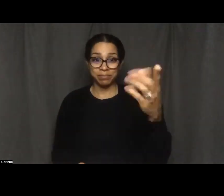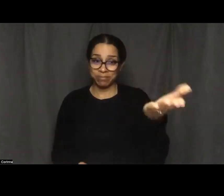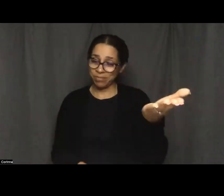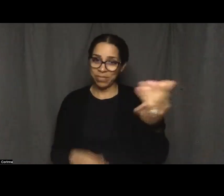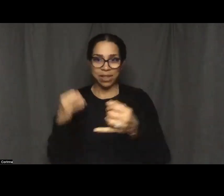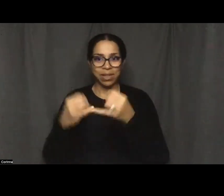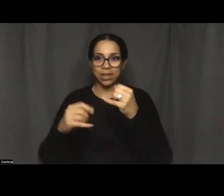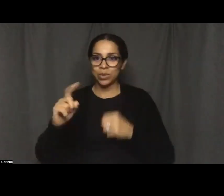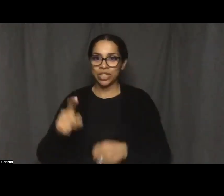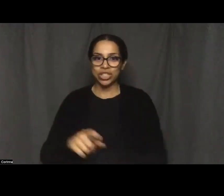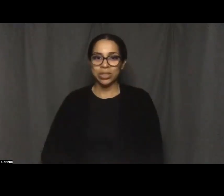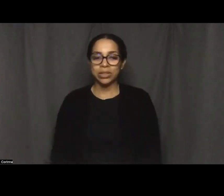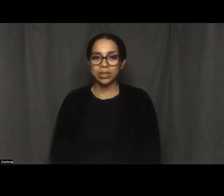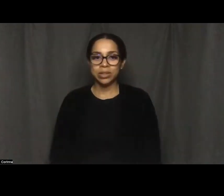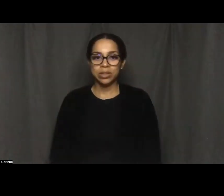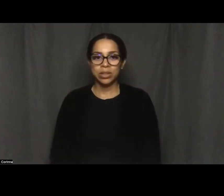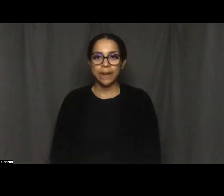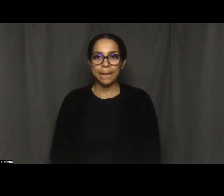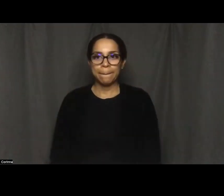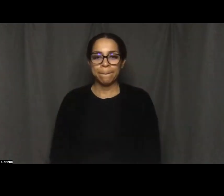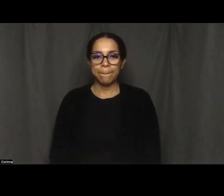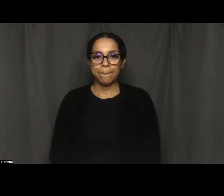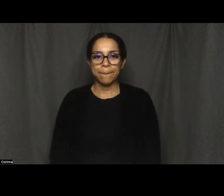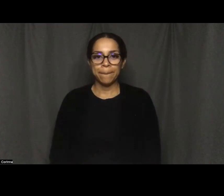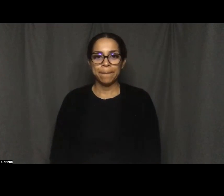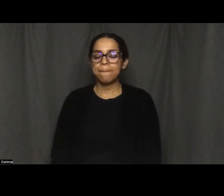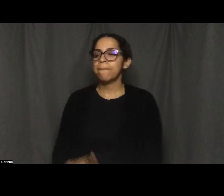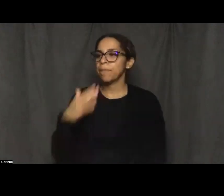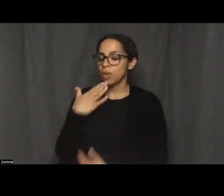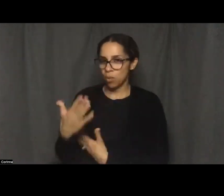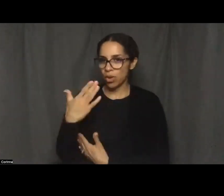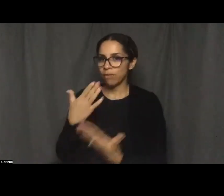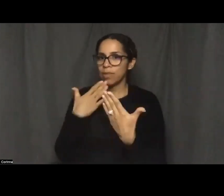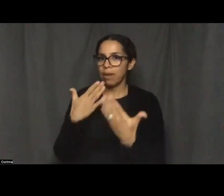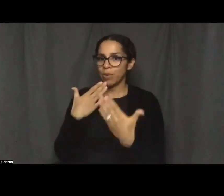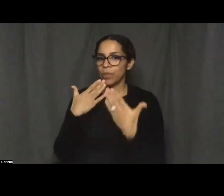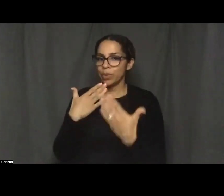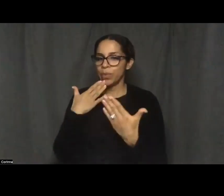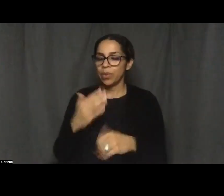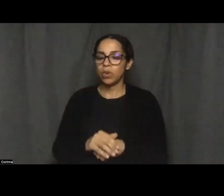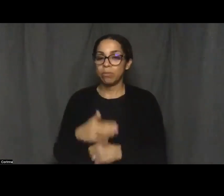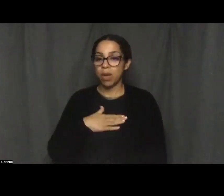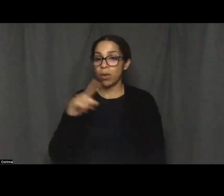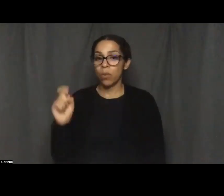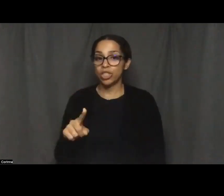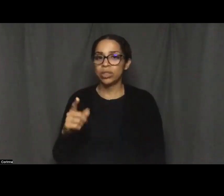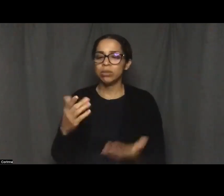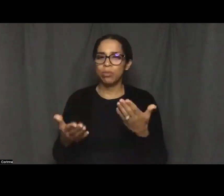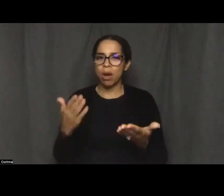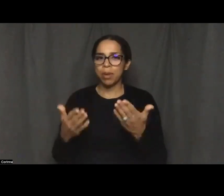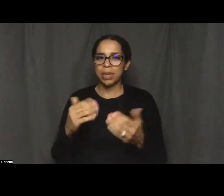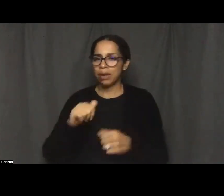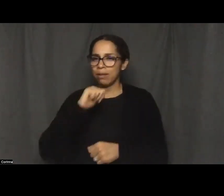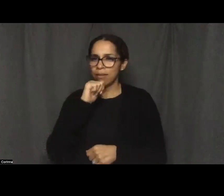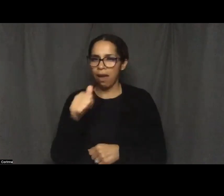last question. Excellent. Good morning. Thank you for all this. And my question is probably entirely not